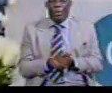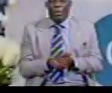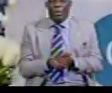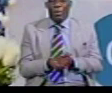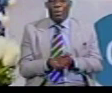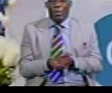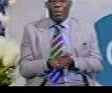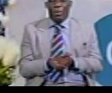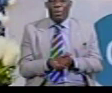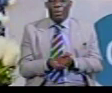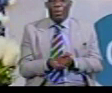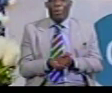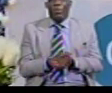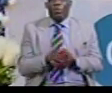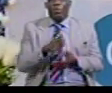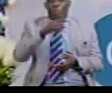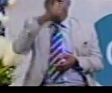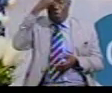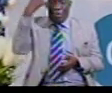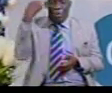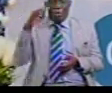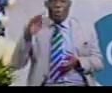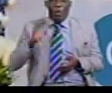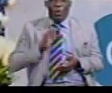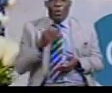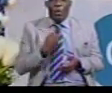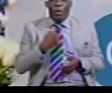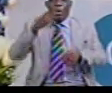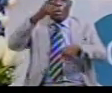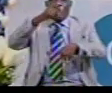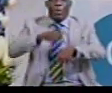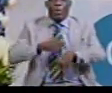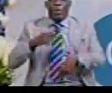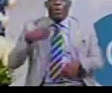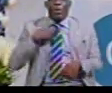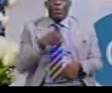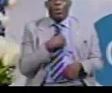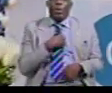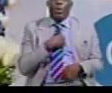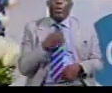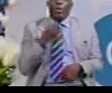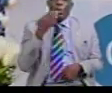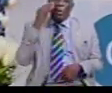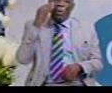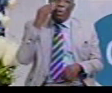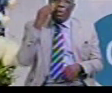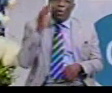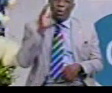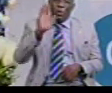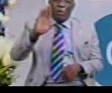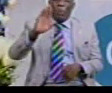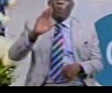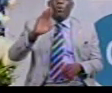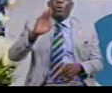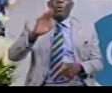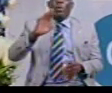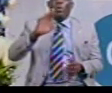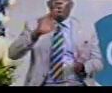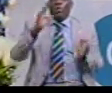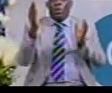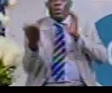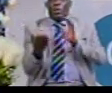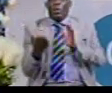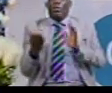of our time. À cause de notre temps. We recognize your presence to this global crusade with KUMUYI. Nous reconnaissons